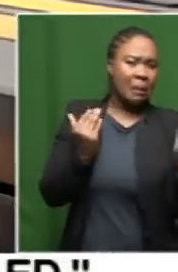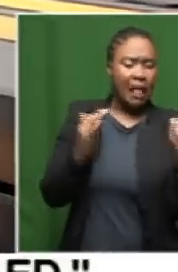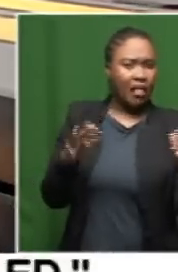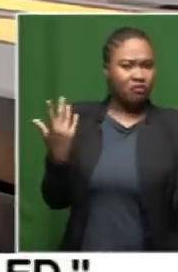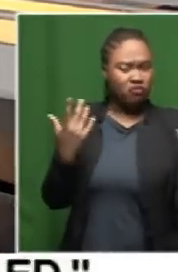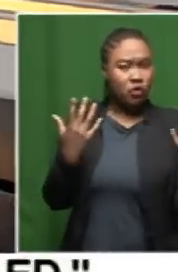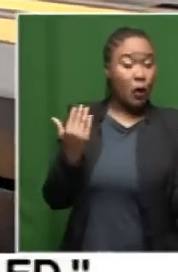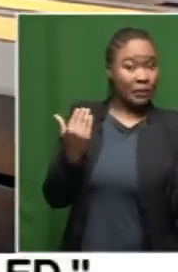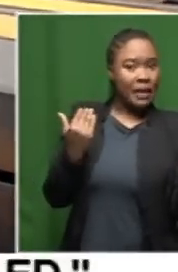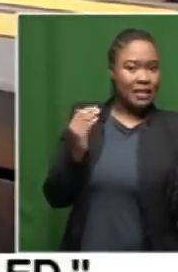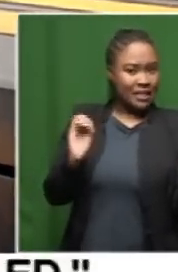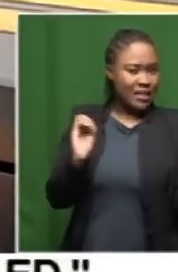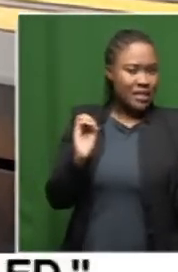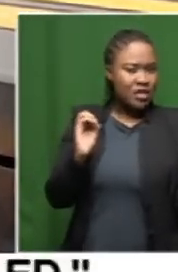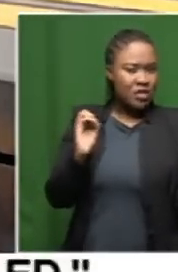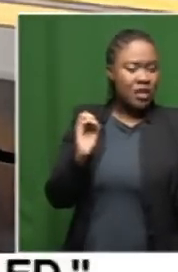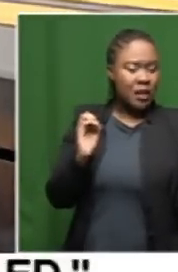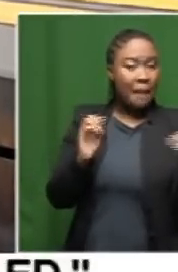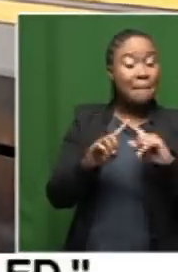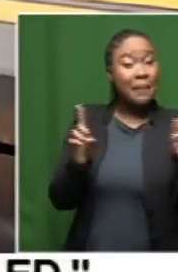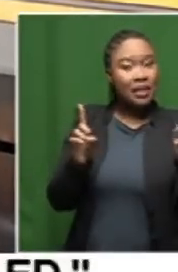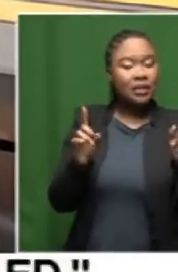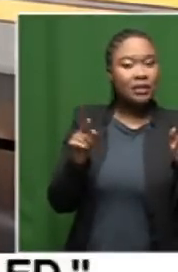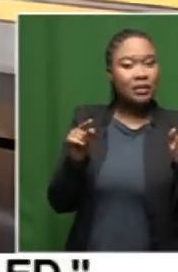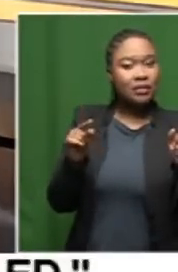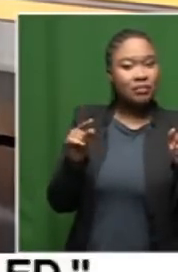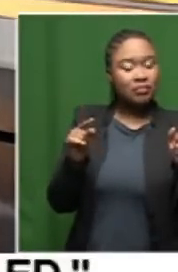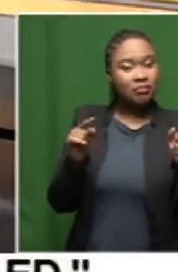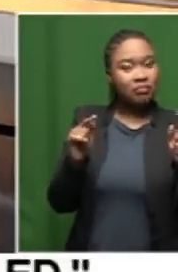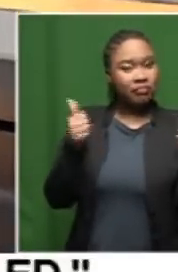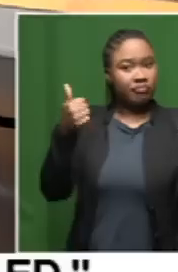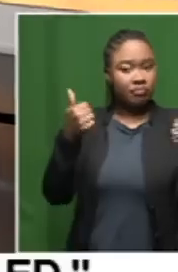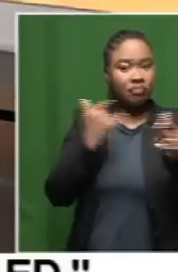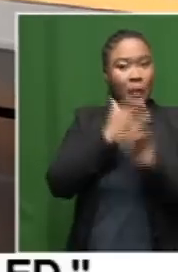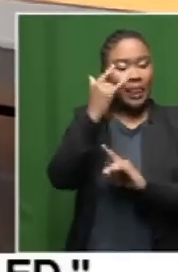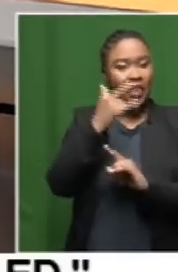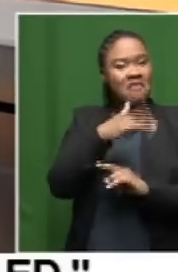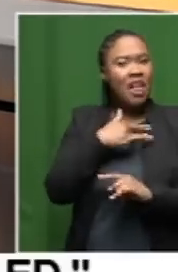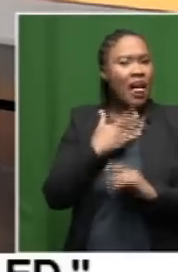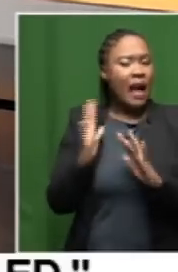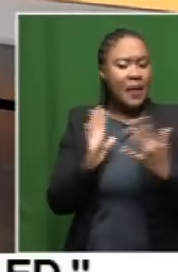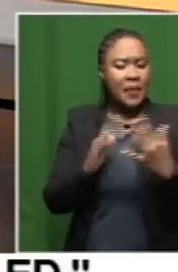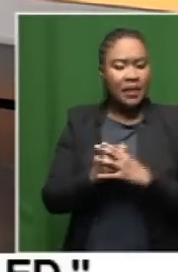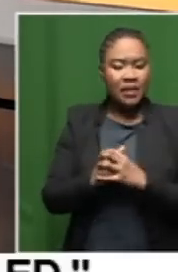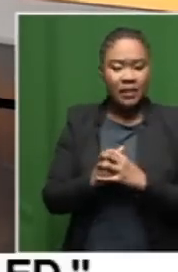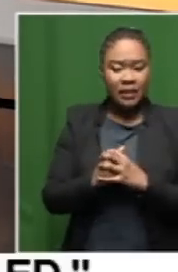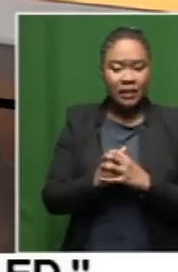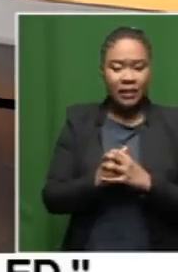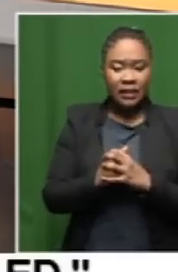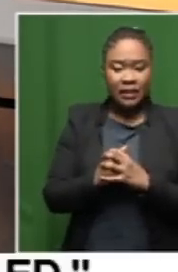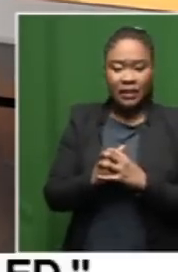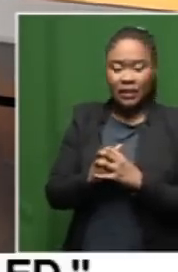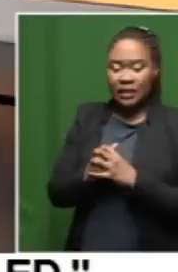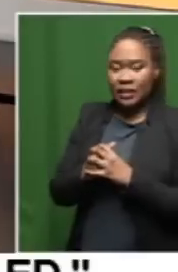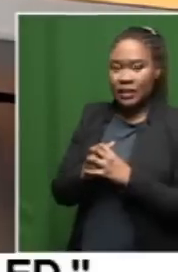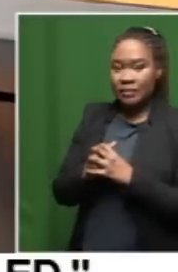good to see that it was unopposed. It was a great victory for you. So how are you feeling today about it?